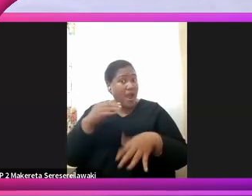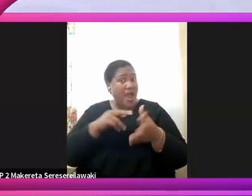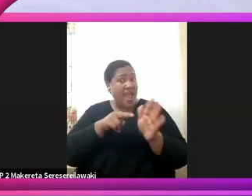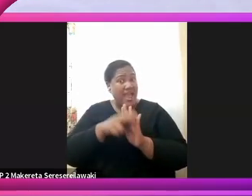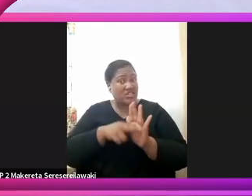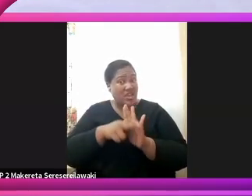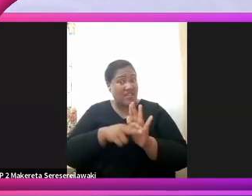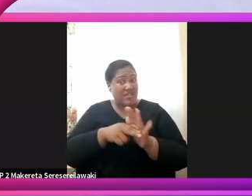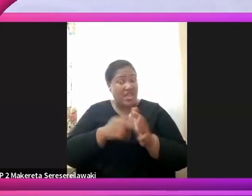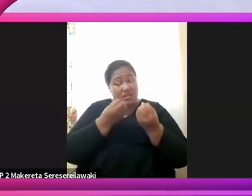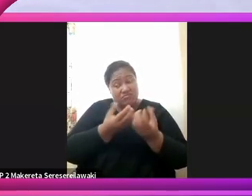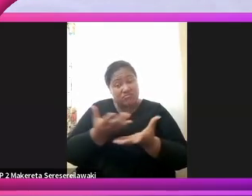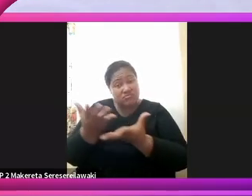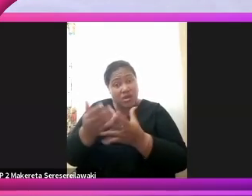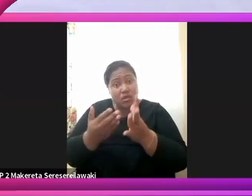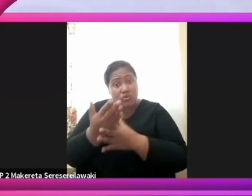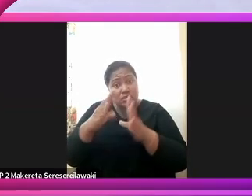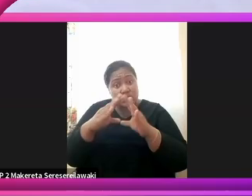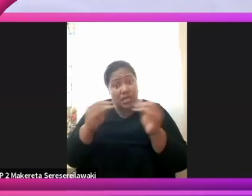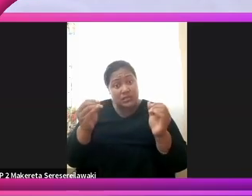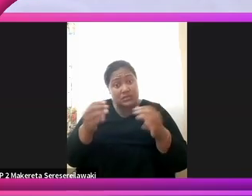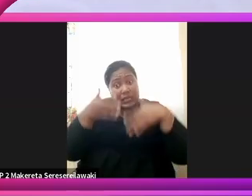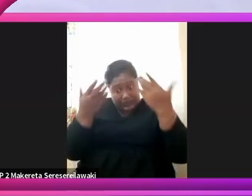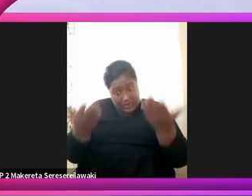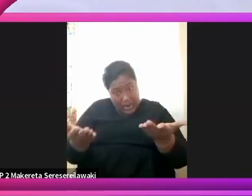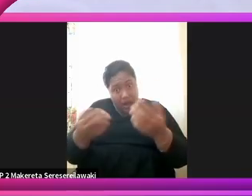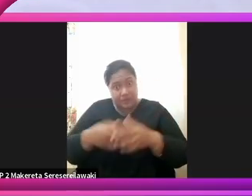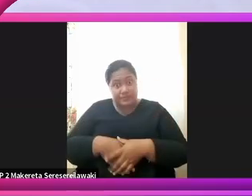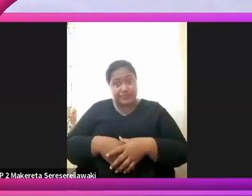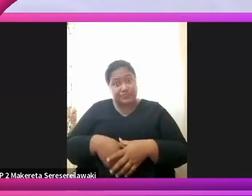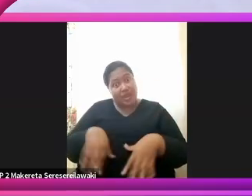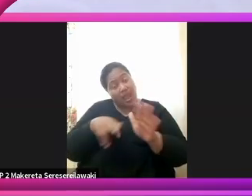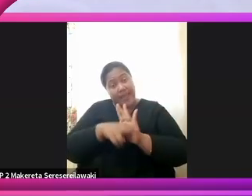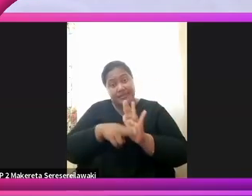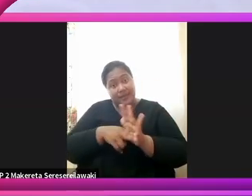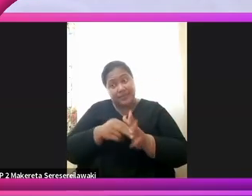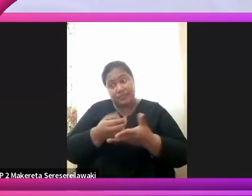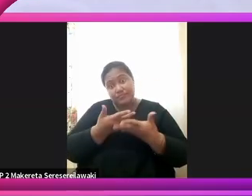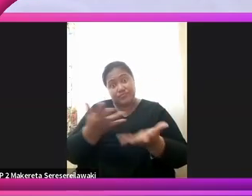unprotected sex, but now we talk about HIV transmit through injected